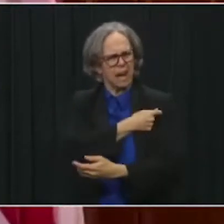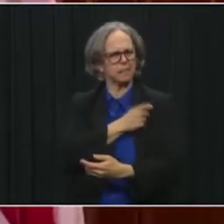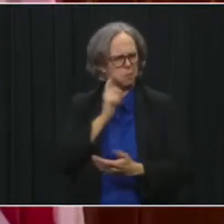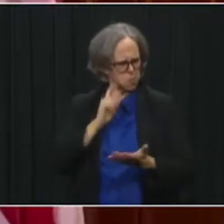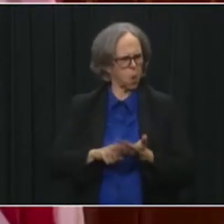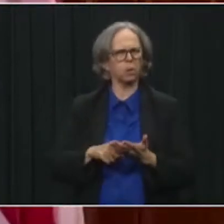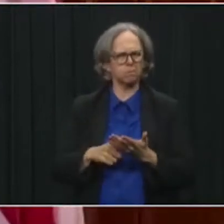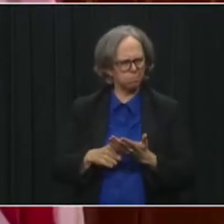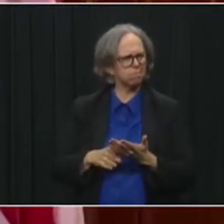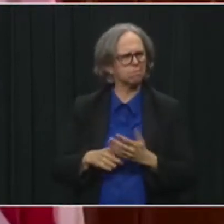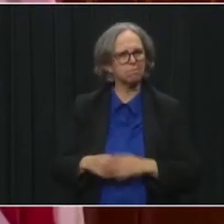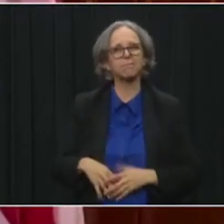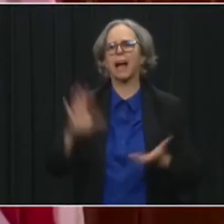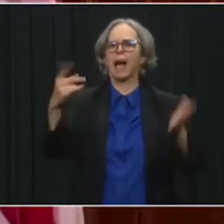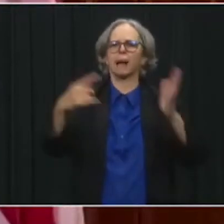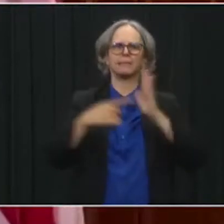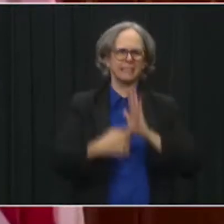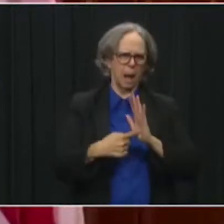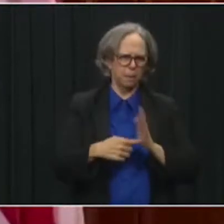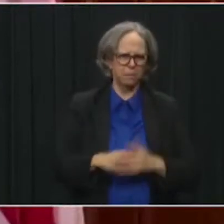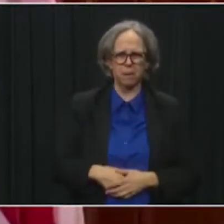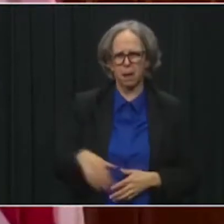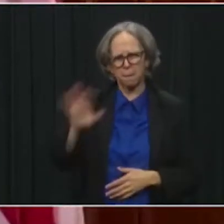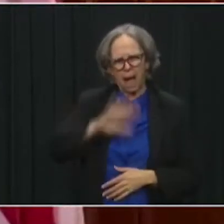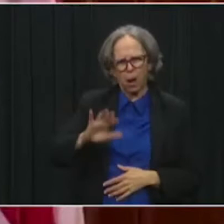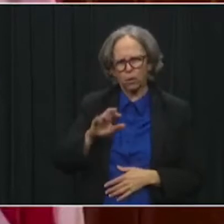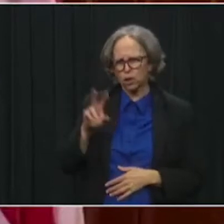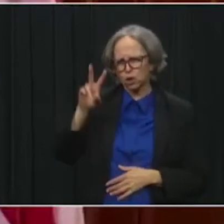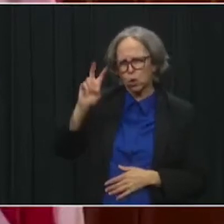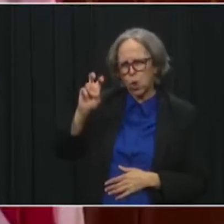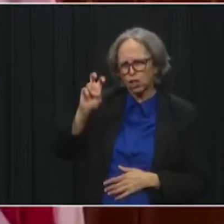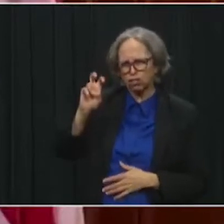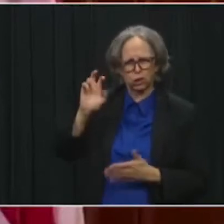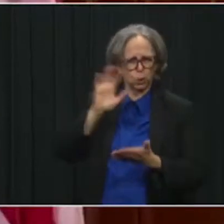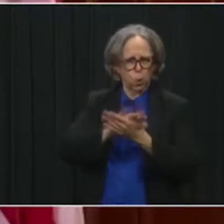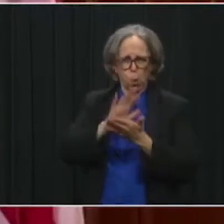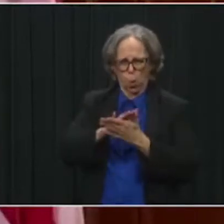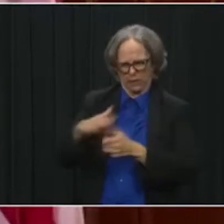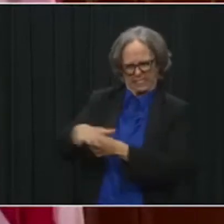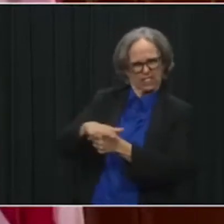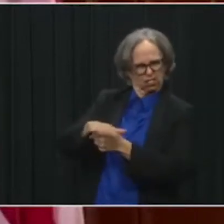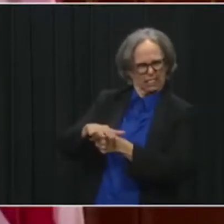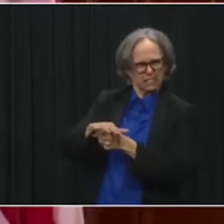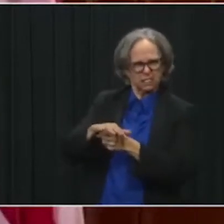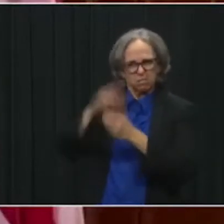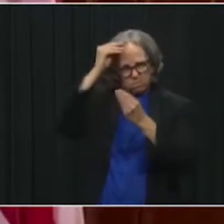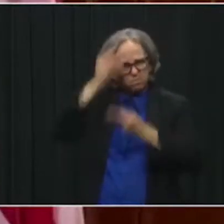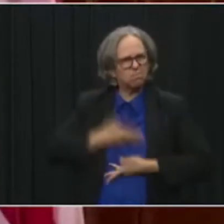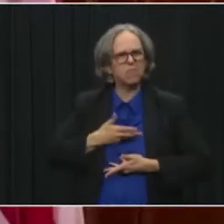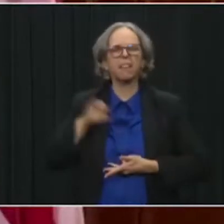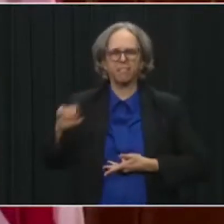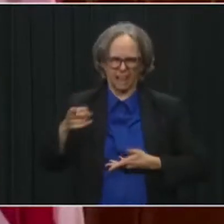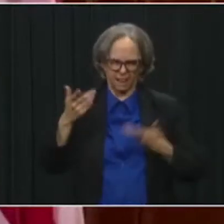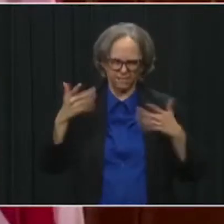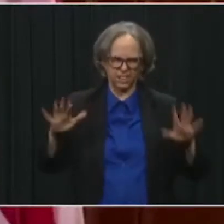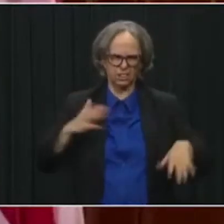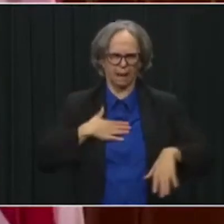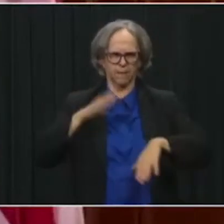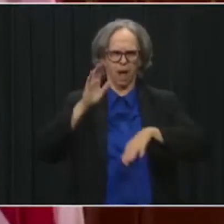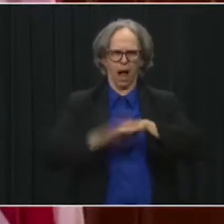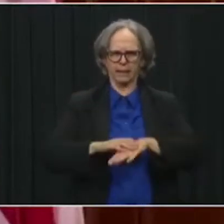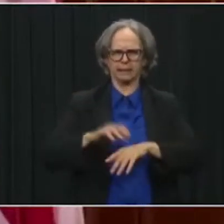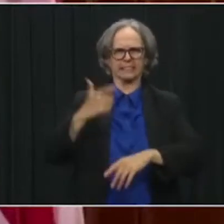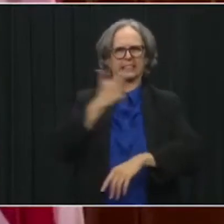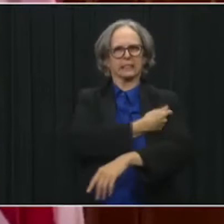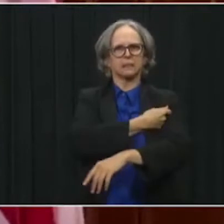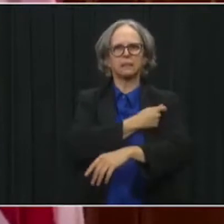For example, nearly 200 of our school districts have reported having on-site vaccination clinics for students this summer. Local health